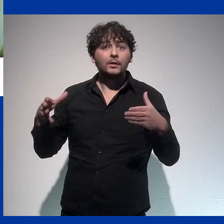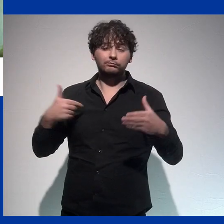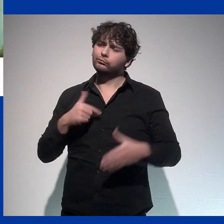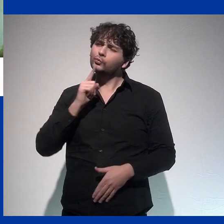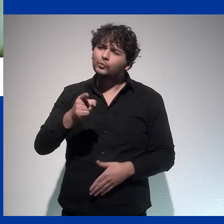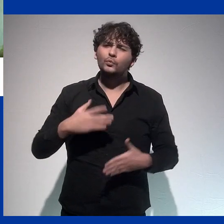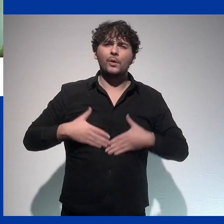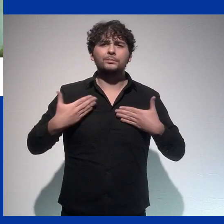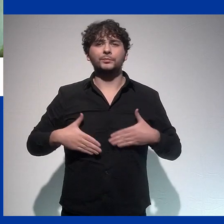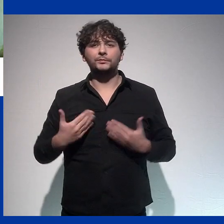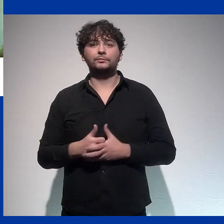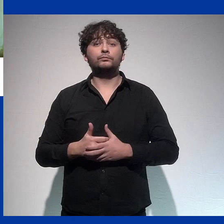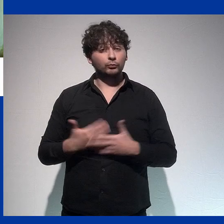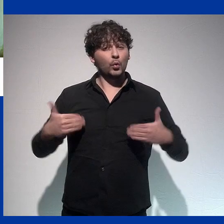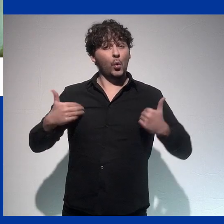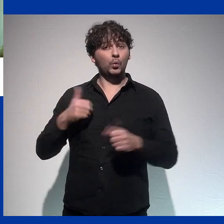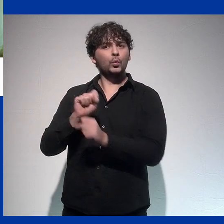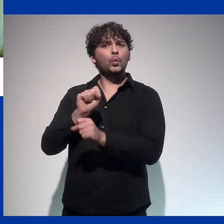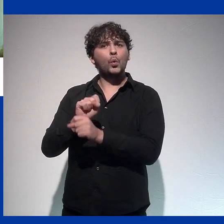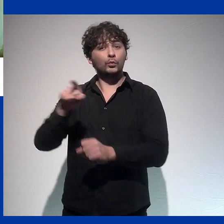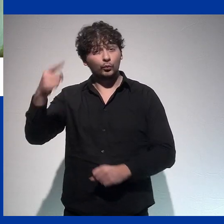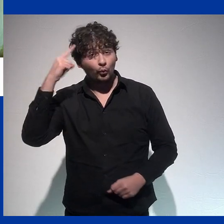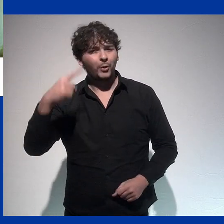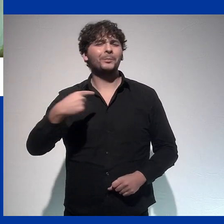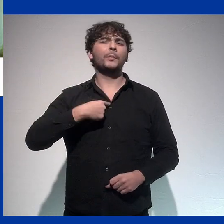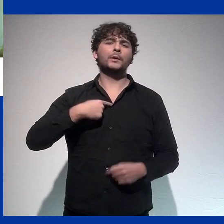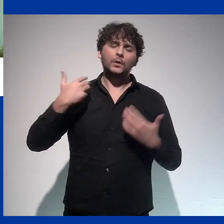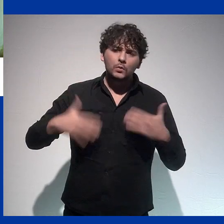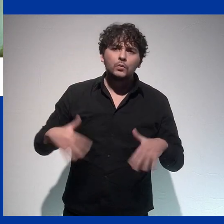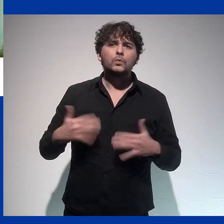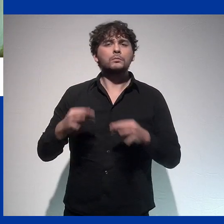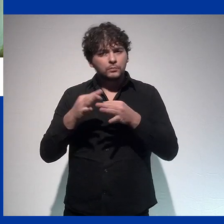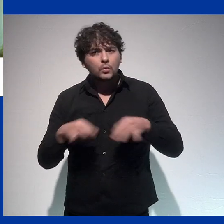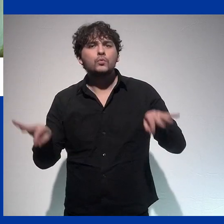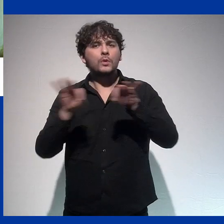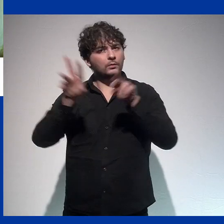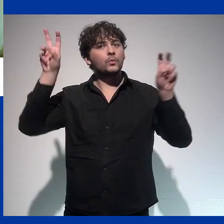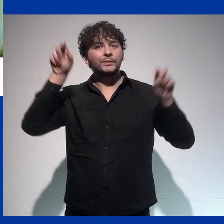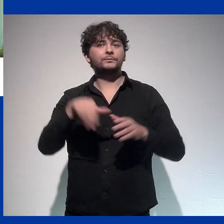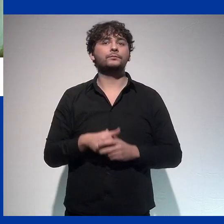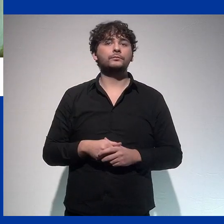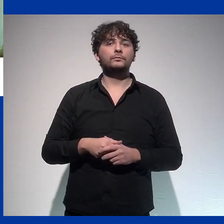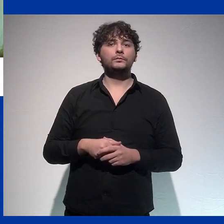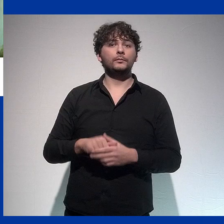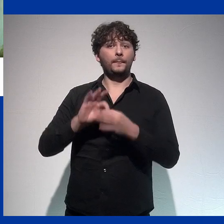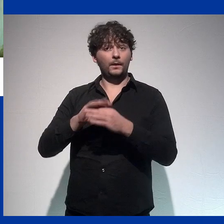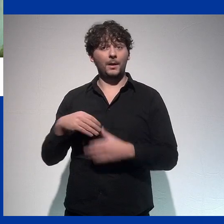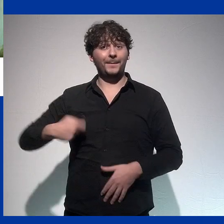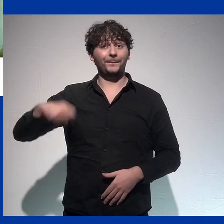our Minister for Youth and Sports is determined to promote a Youth Act that will be the first in